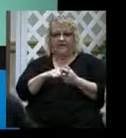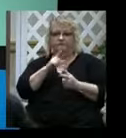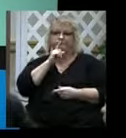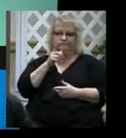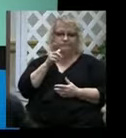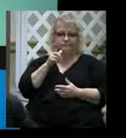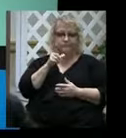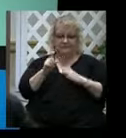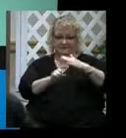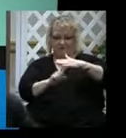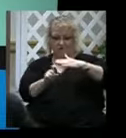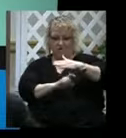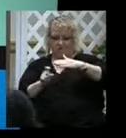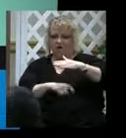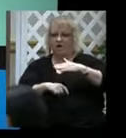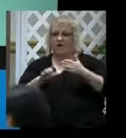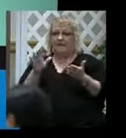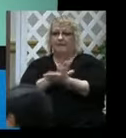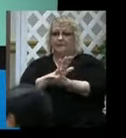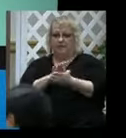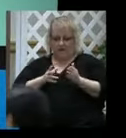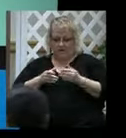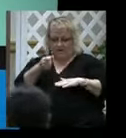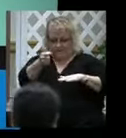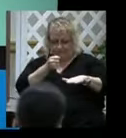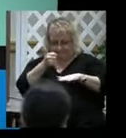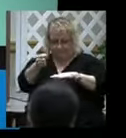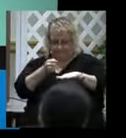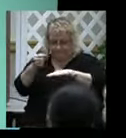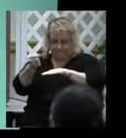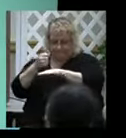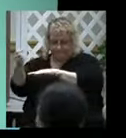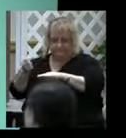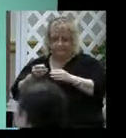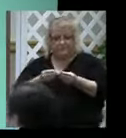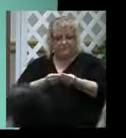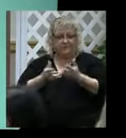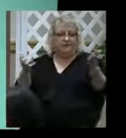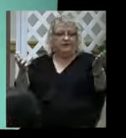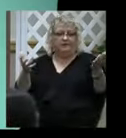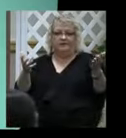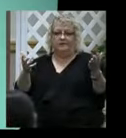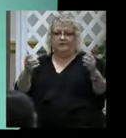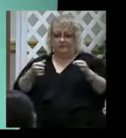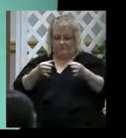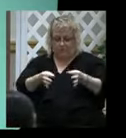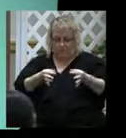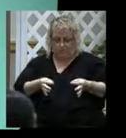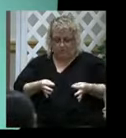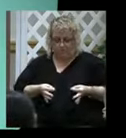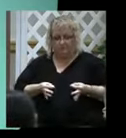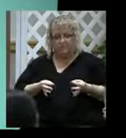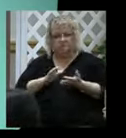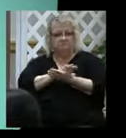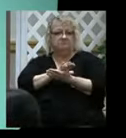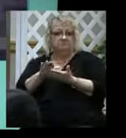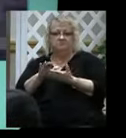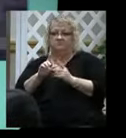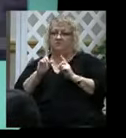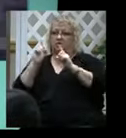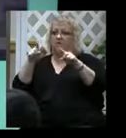like Xeroxed it on color paper, cut it with a paper cutter, and we bought these little holders that would